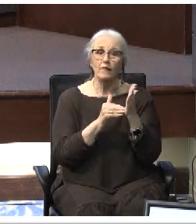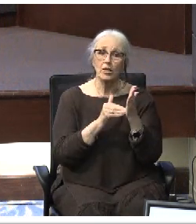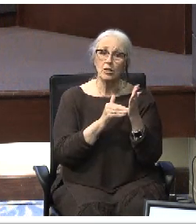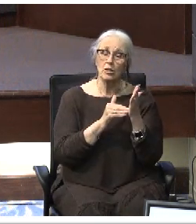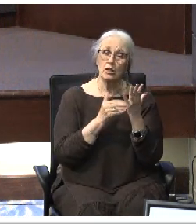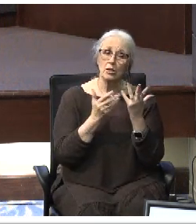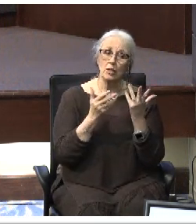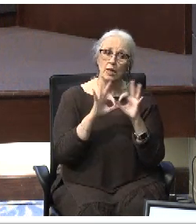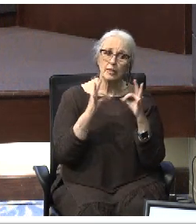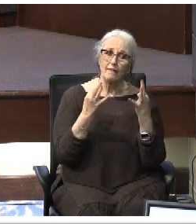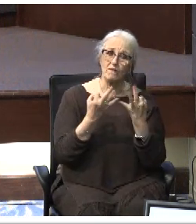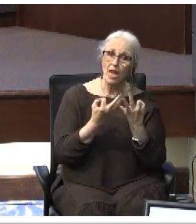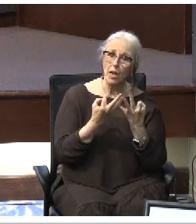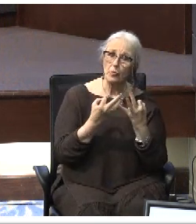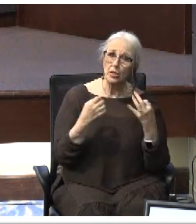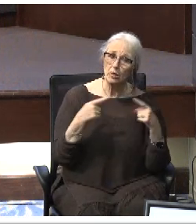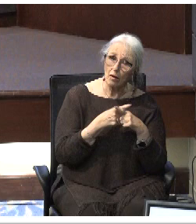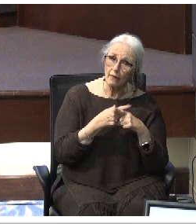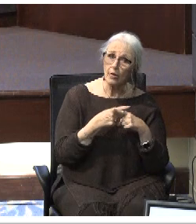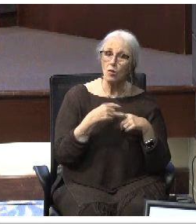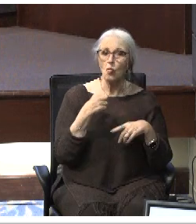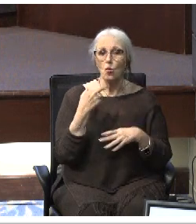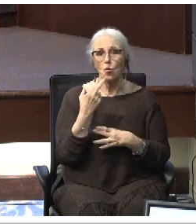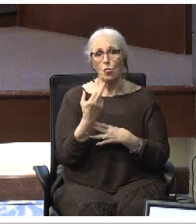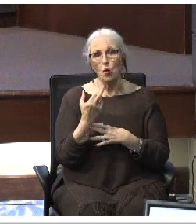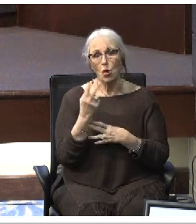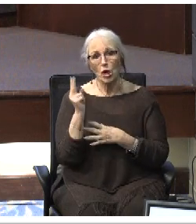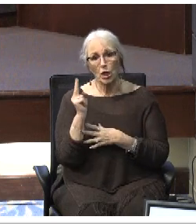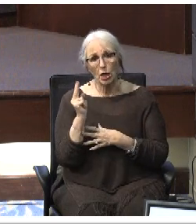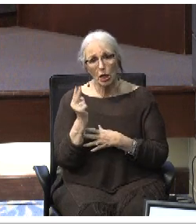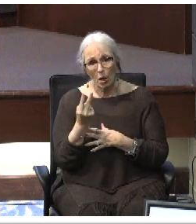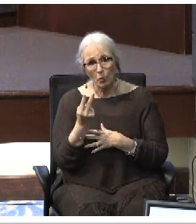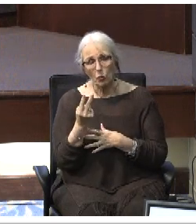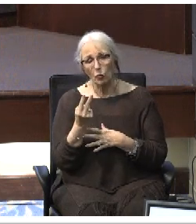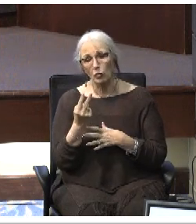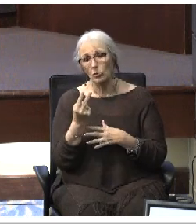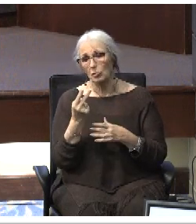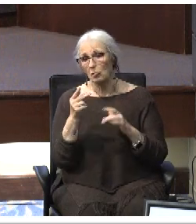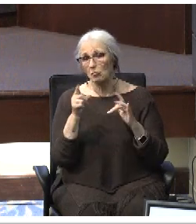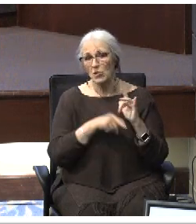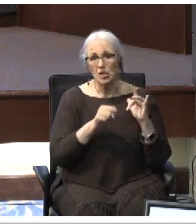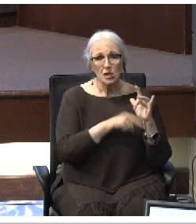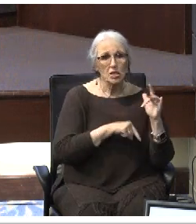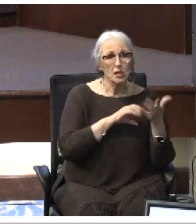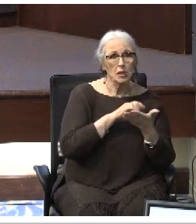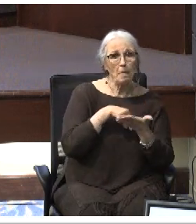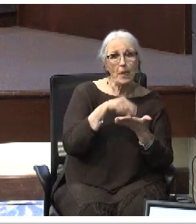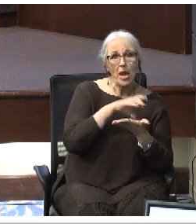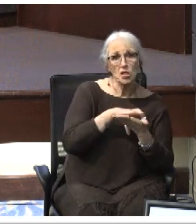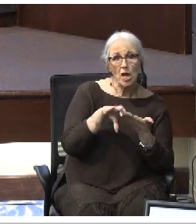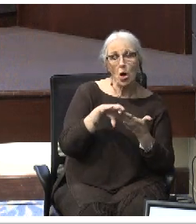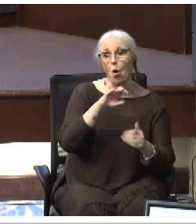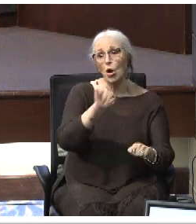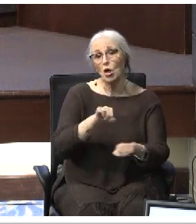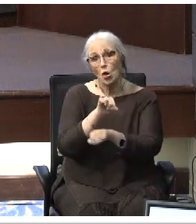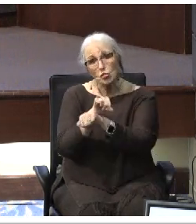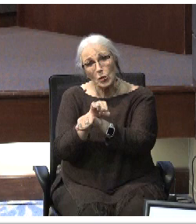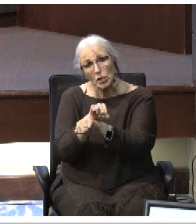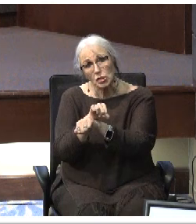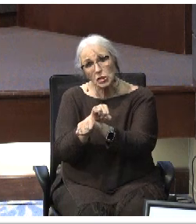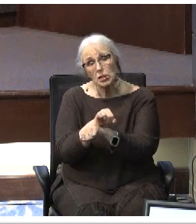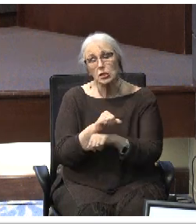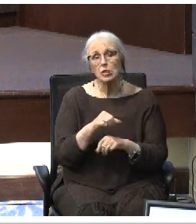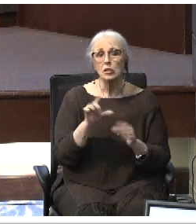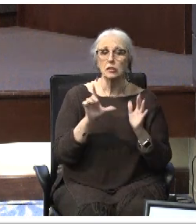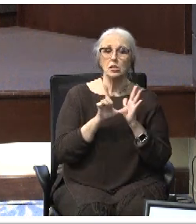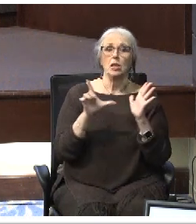just a family dispute or a couple of missed paychecks or an incarceration, and suddenly